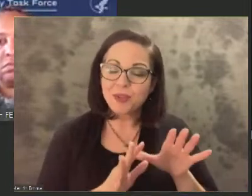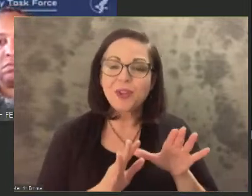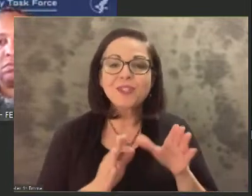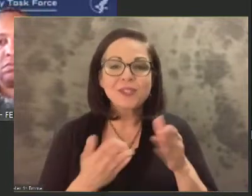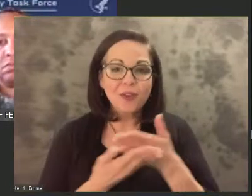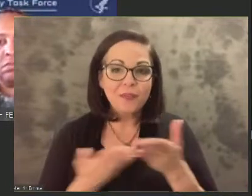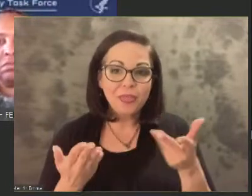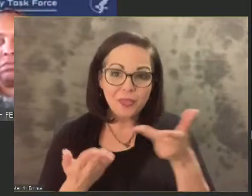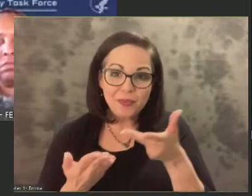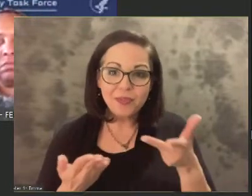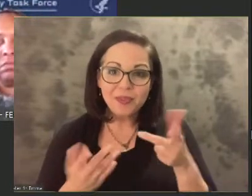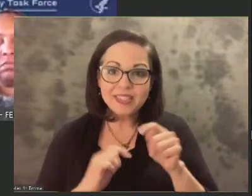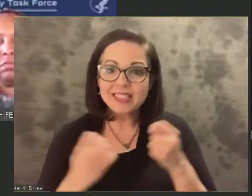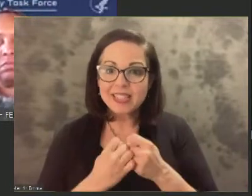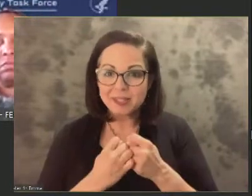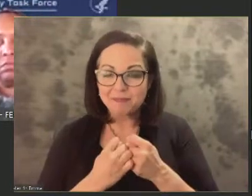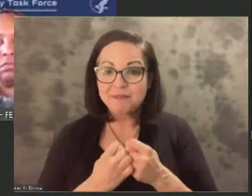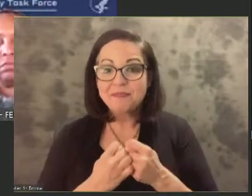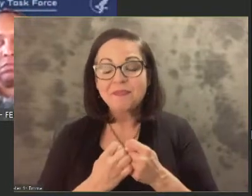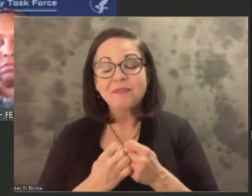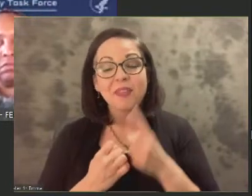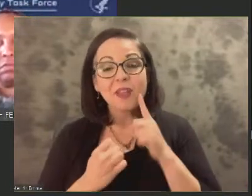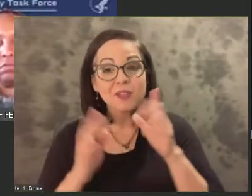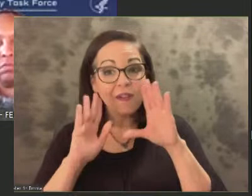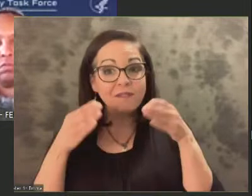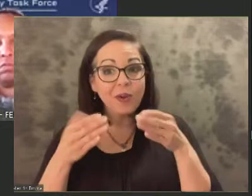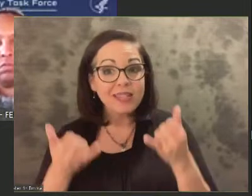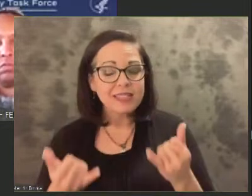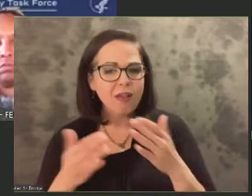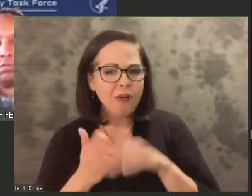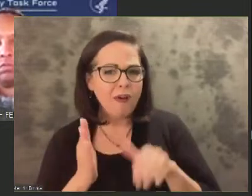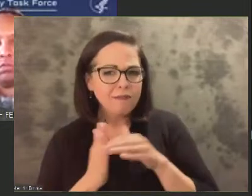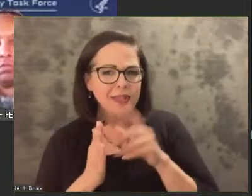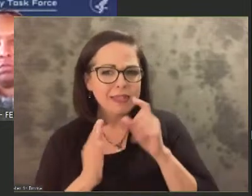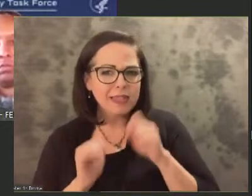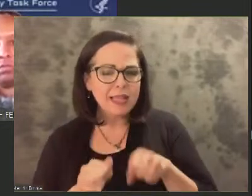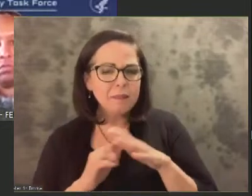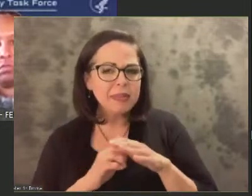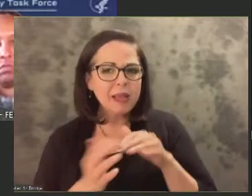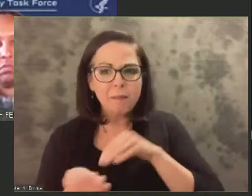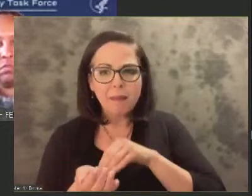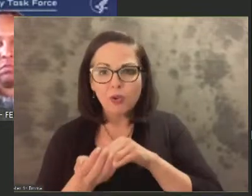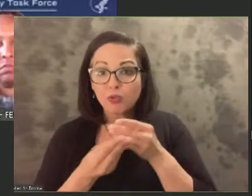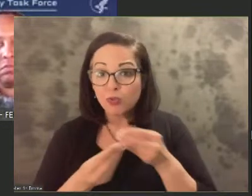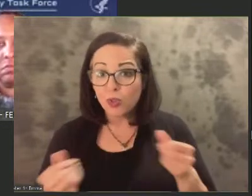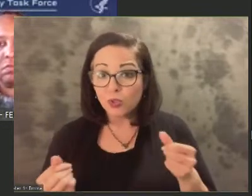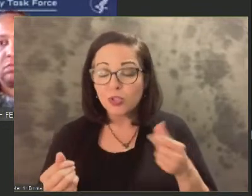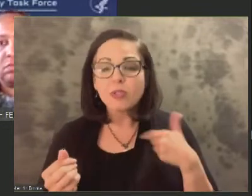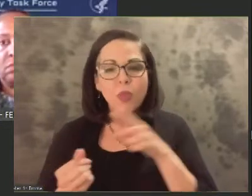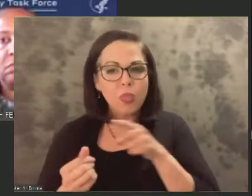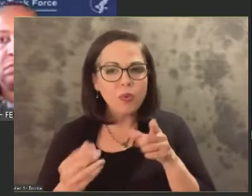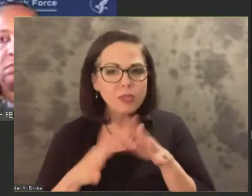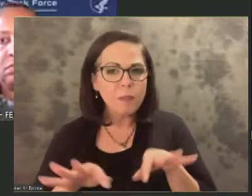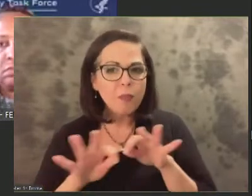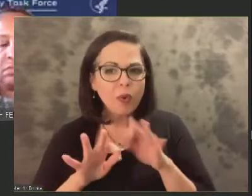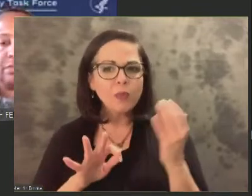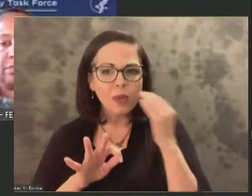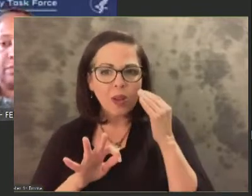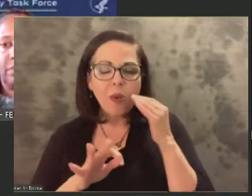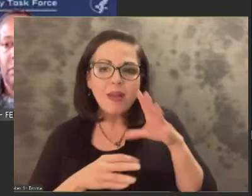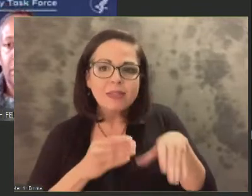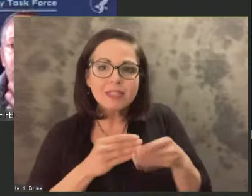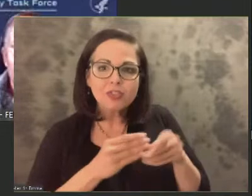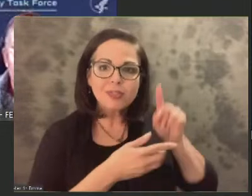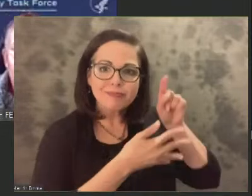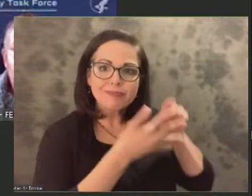interpreters. So the focus quite often can be on medical solutions. Those are important. We know in addition to medical